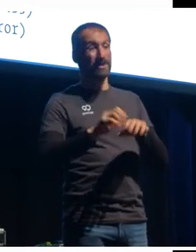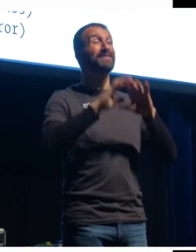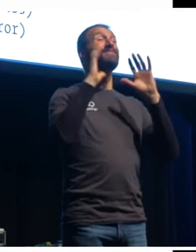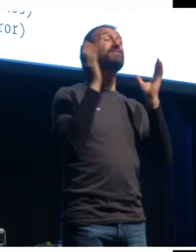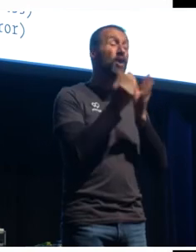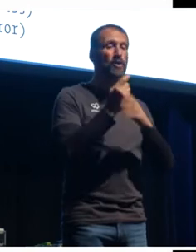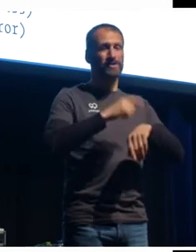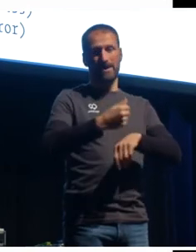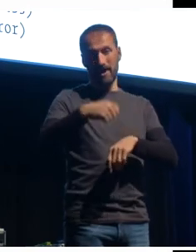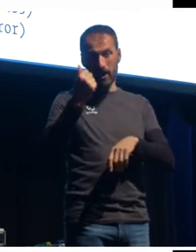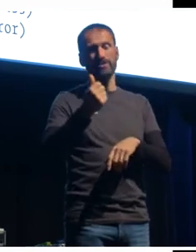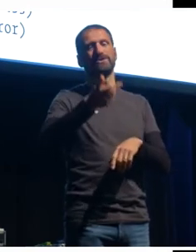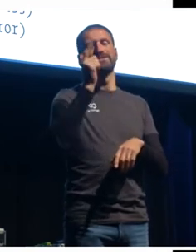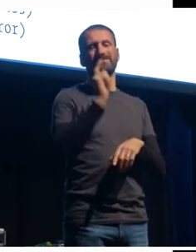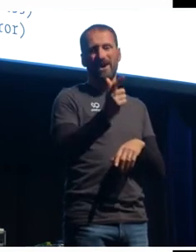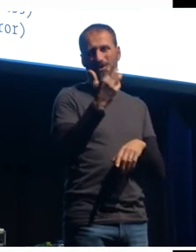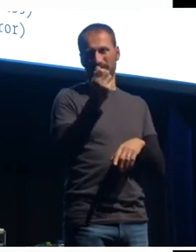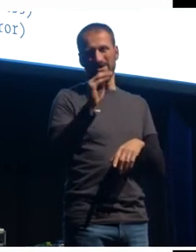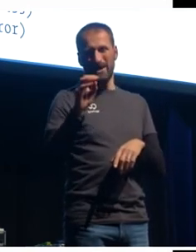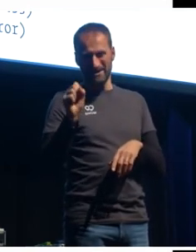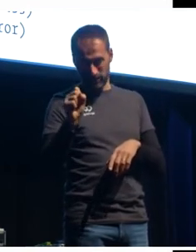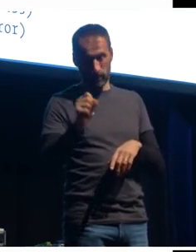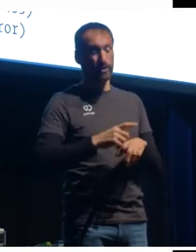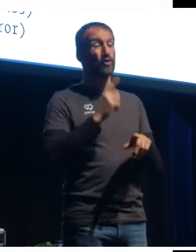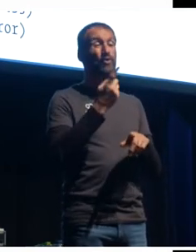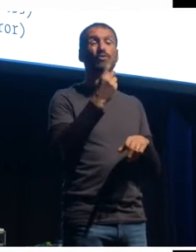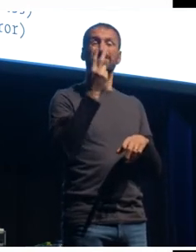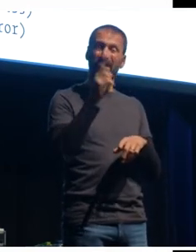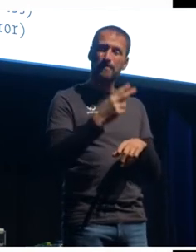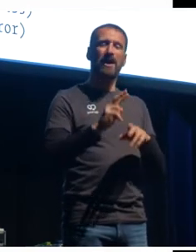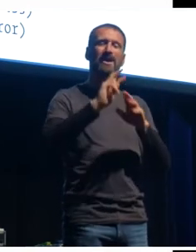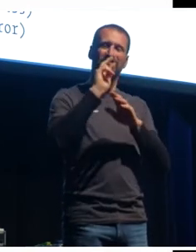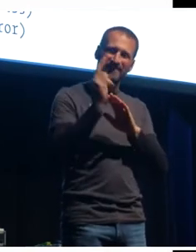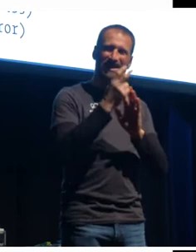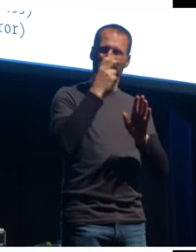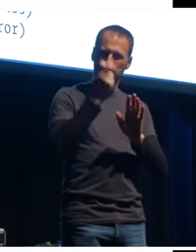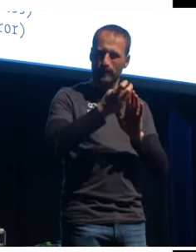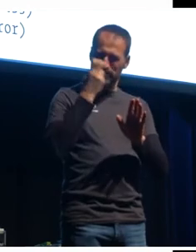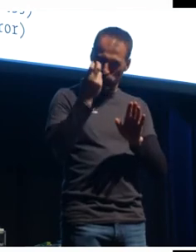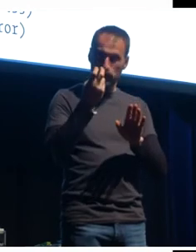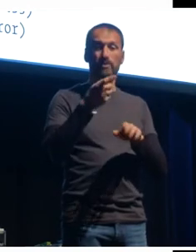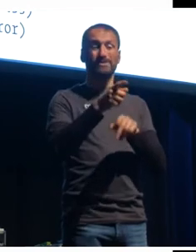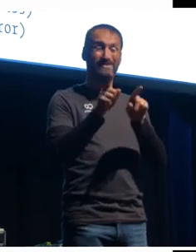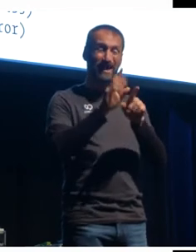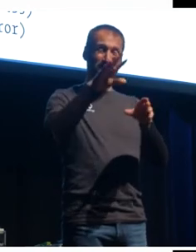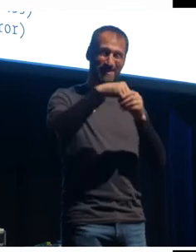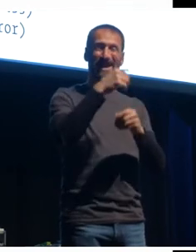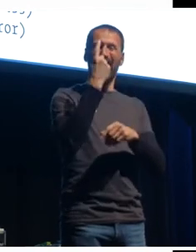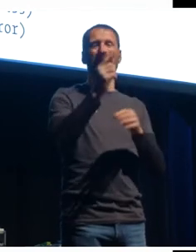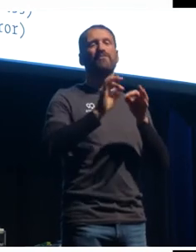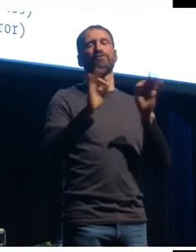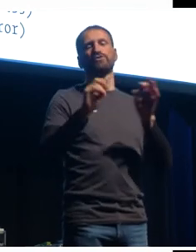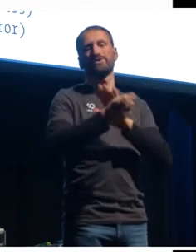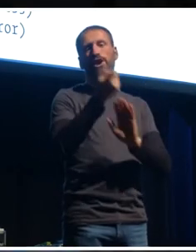milliseconds, two retries, and everything is wrapped in the same function call, but everything still has the same API. I'm